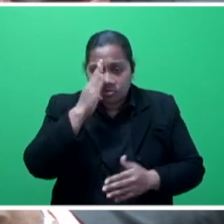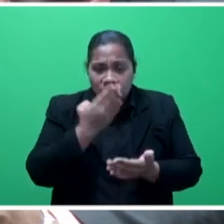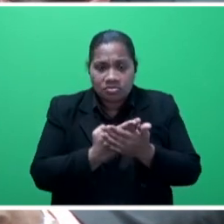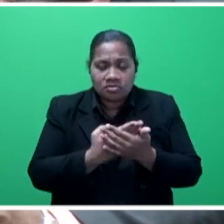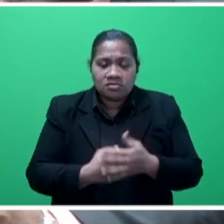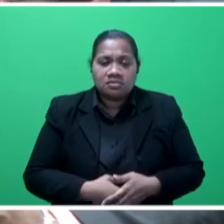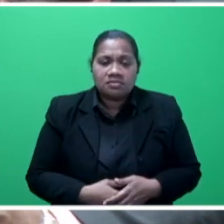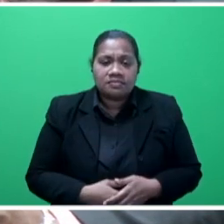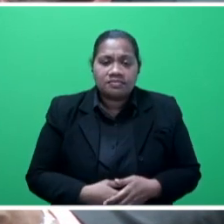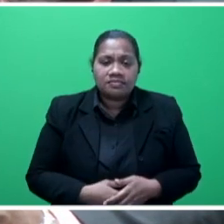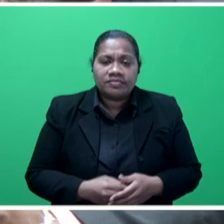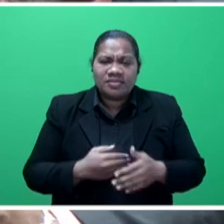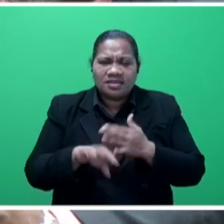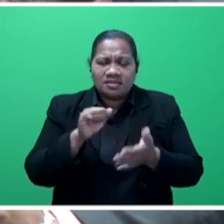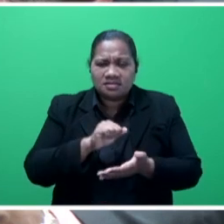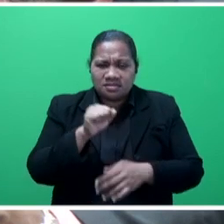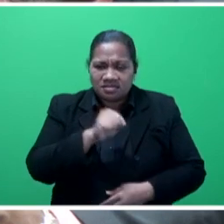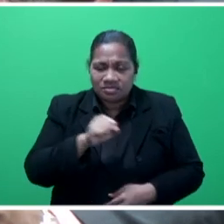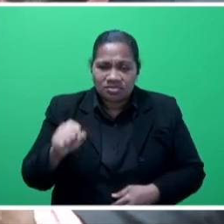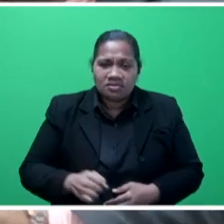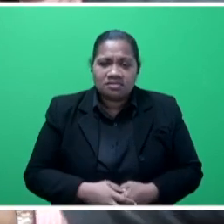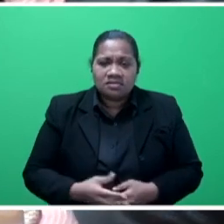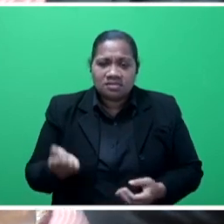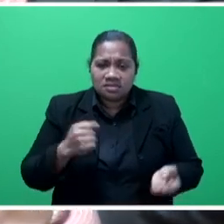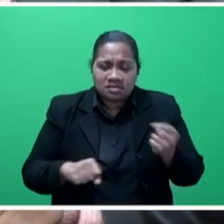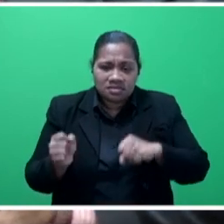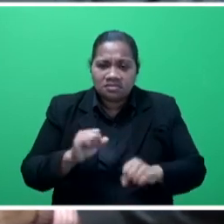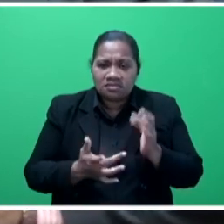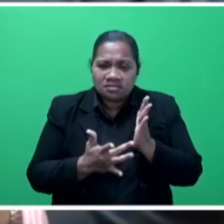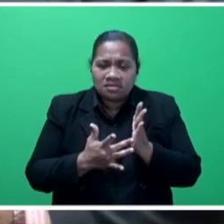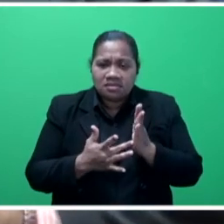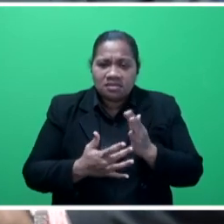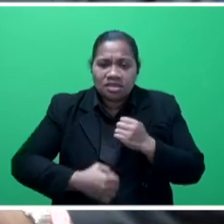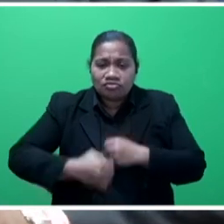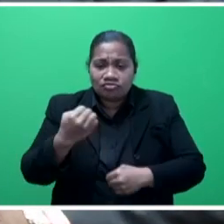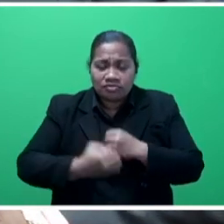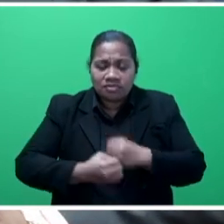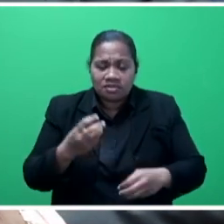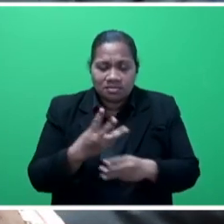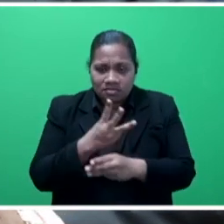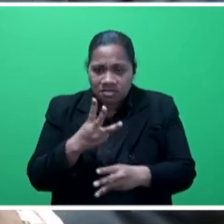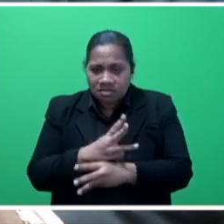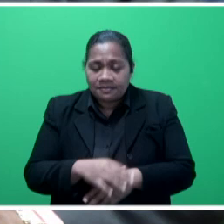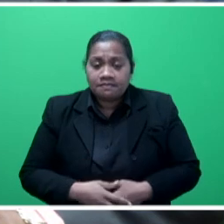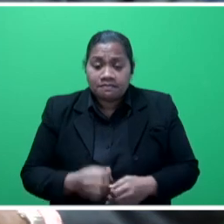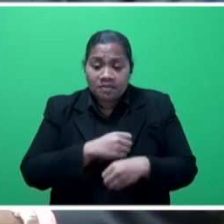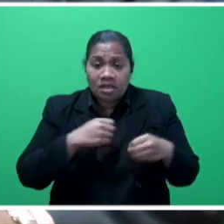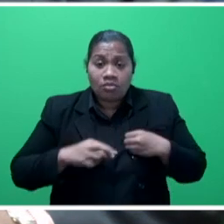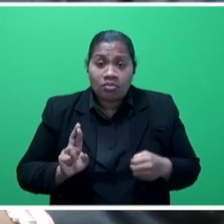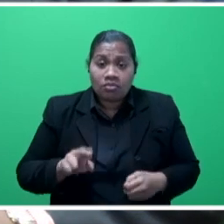science, technology, engineering, and mathematics. Mr. Speaker, sir, our rural, remote, and maritime schools